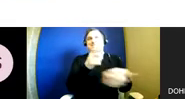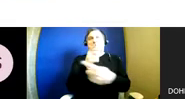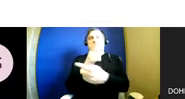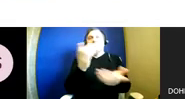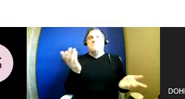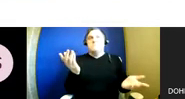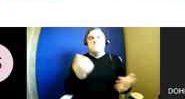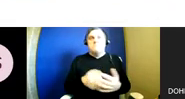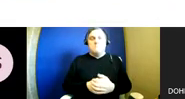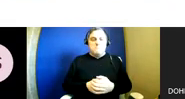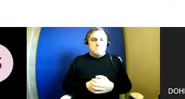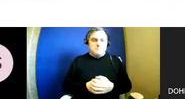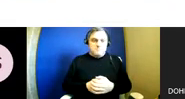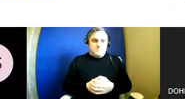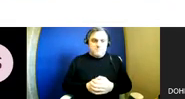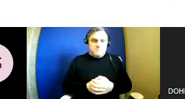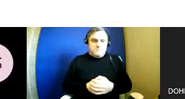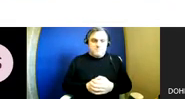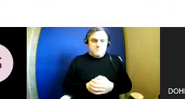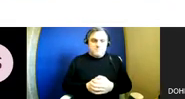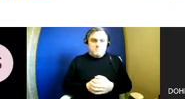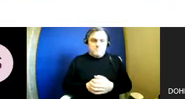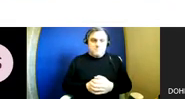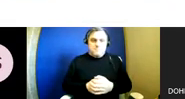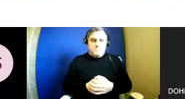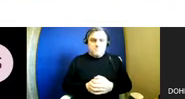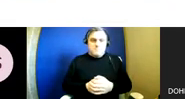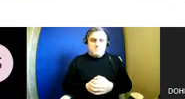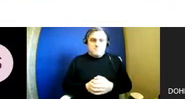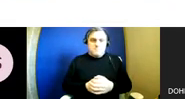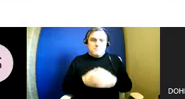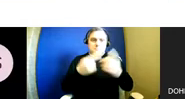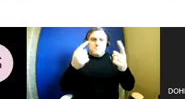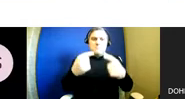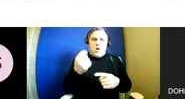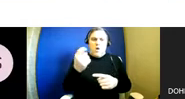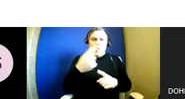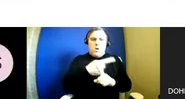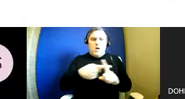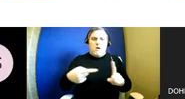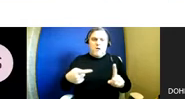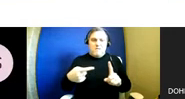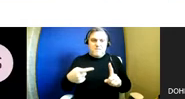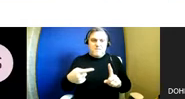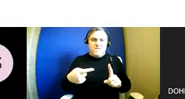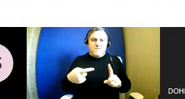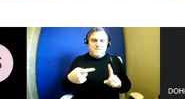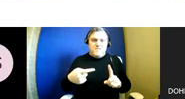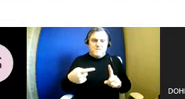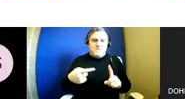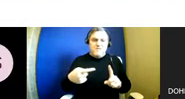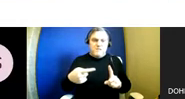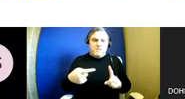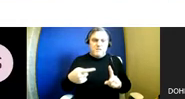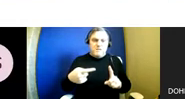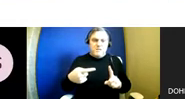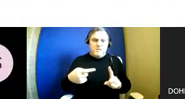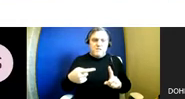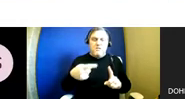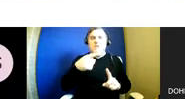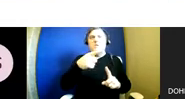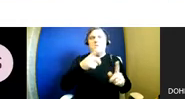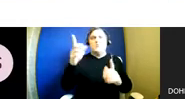to the appropriate place. You can see that almost half of the people have been sent through to the